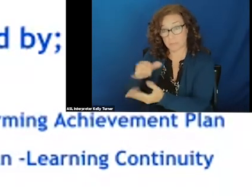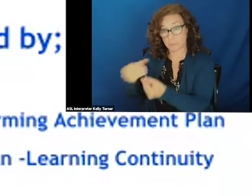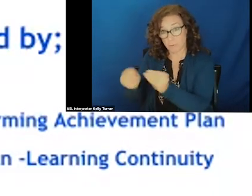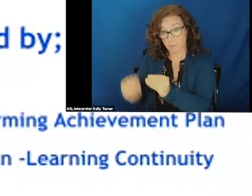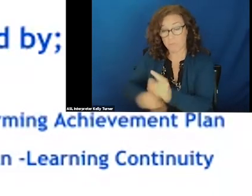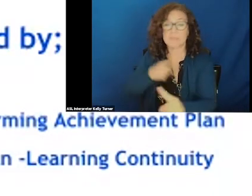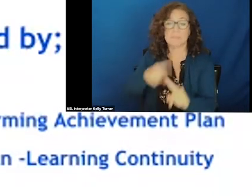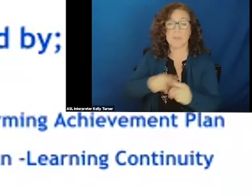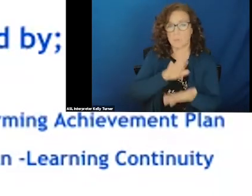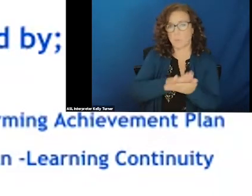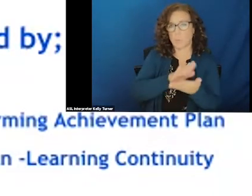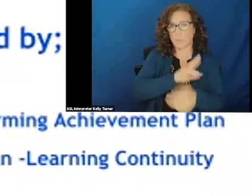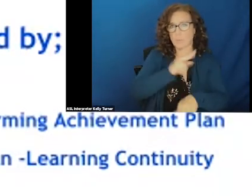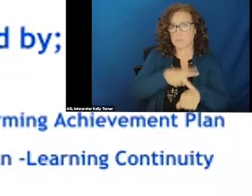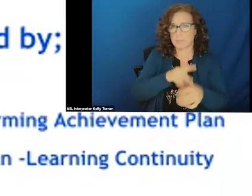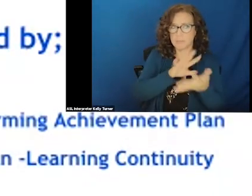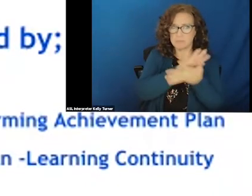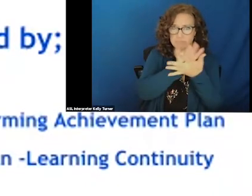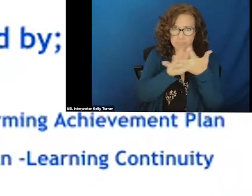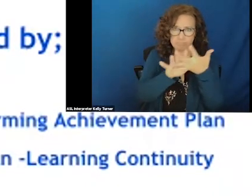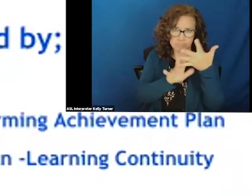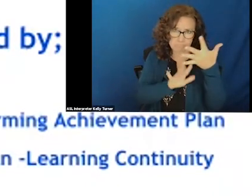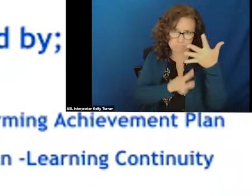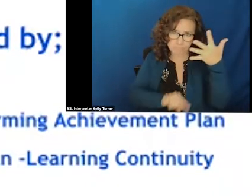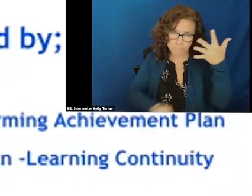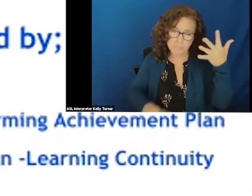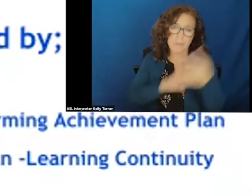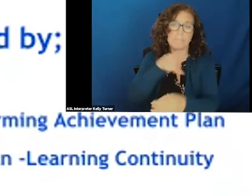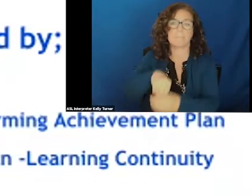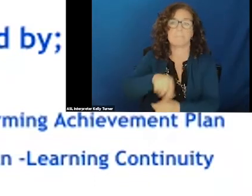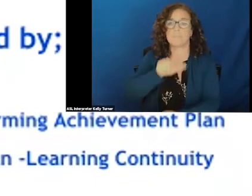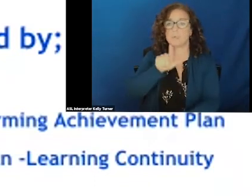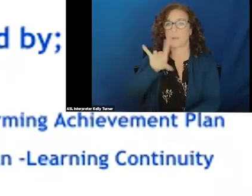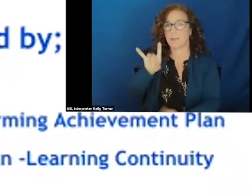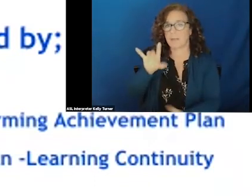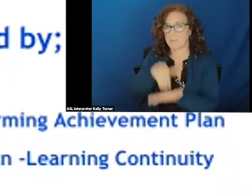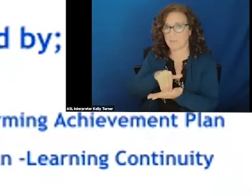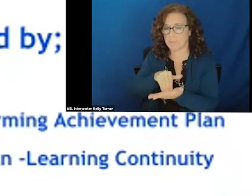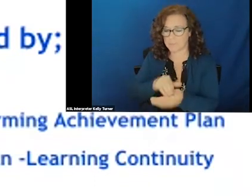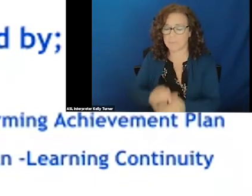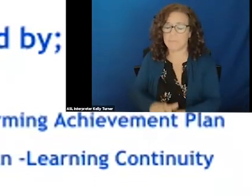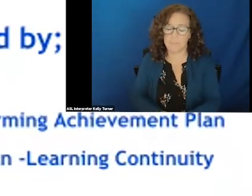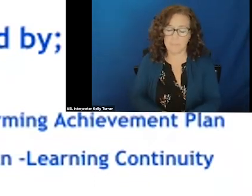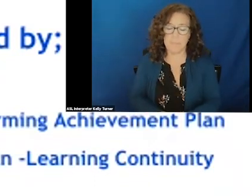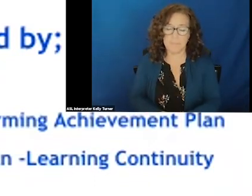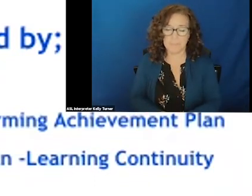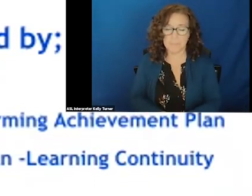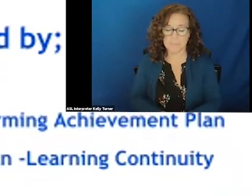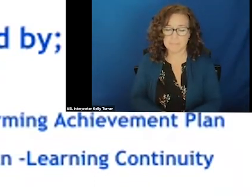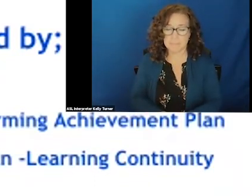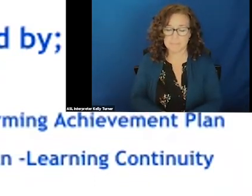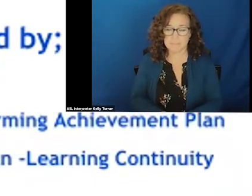time and place, we would look at these efforts a little differently and would be done in person.